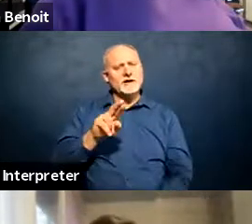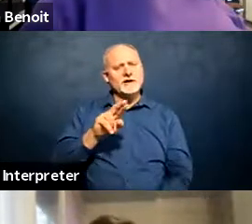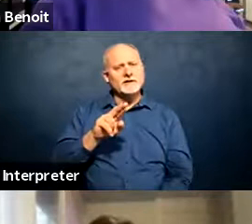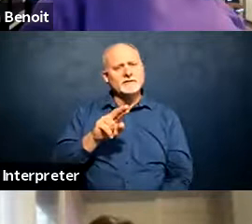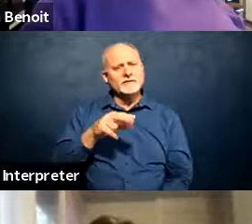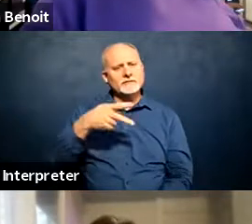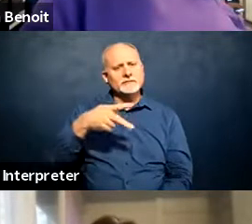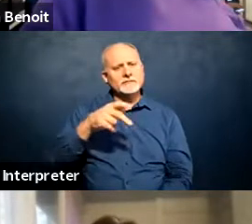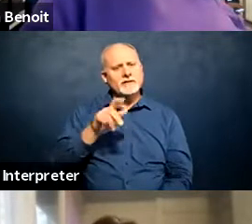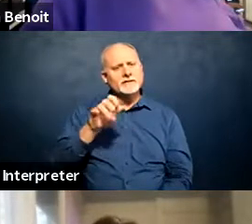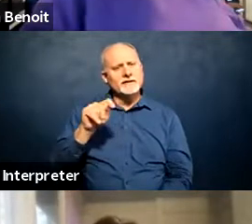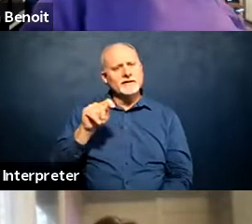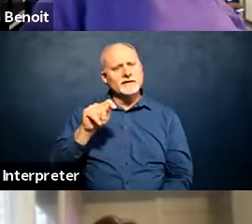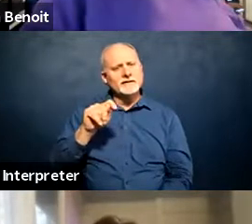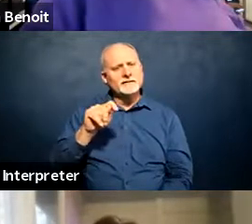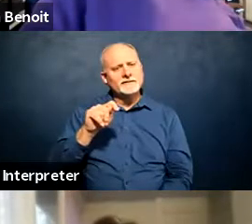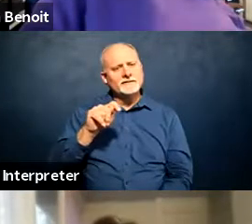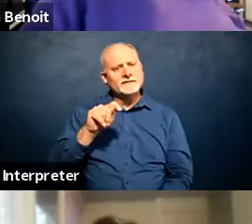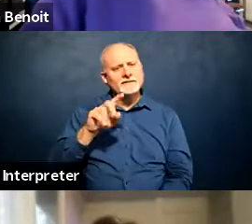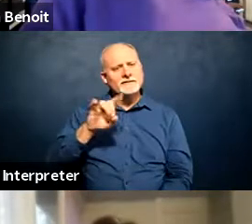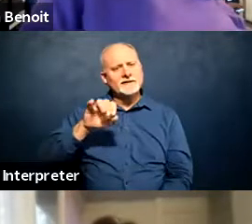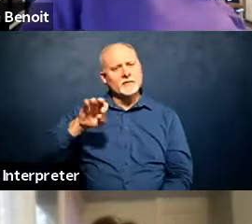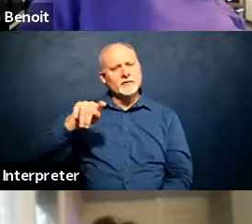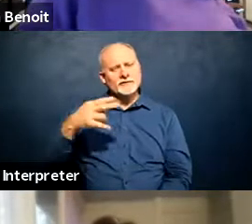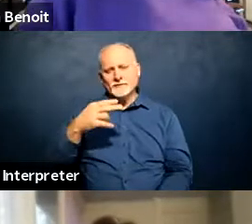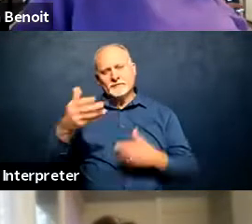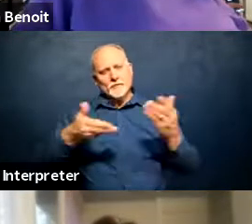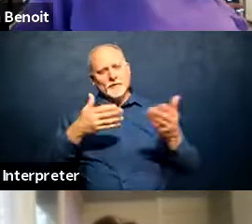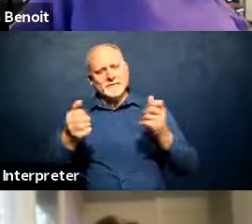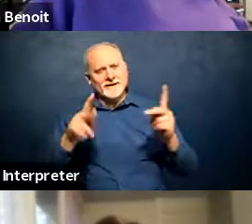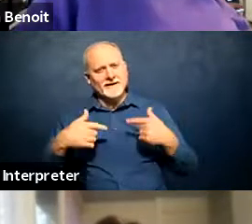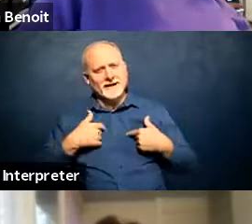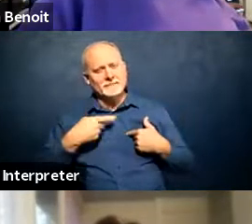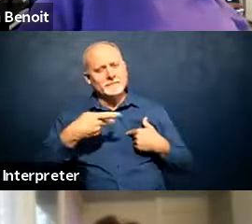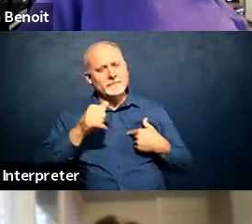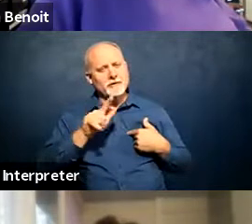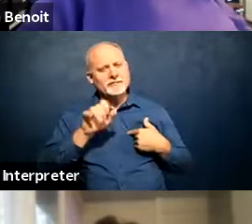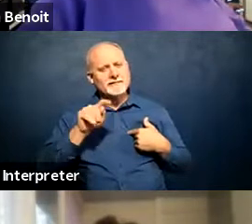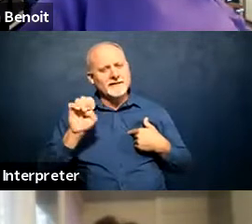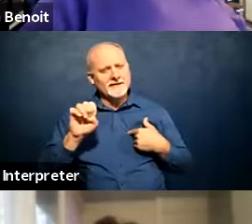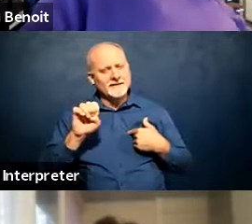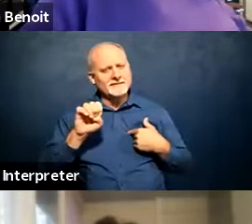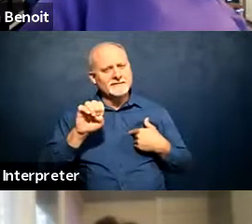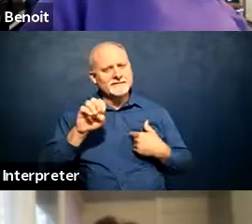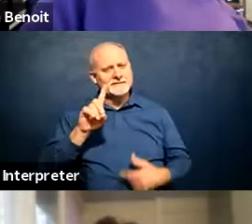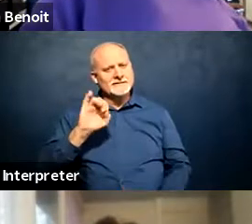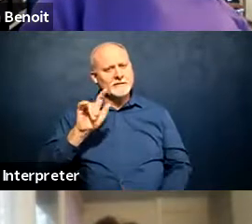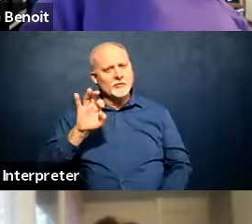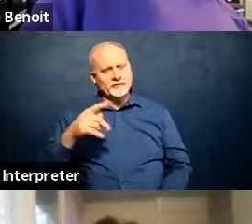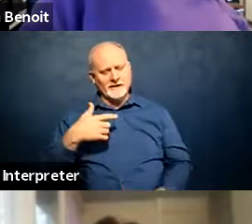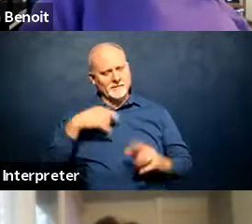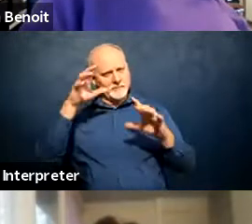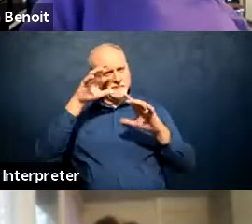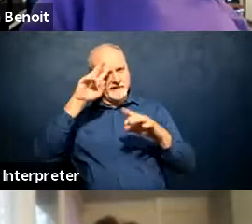Watts. Good evening, Blazers. Welcome back. I'm Paulette Dilworth, and I'm Vice President for Diversity, Equity, and